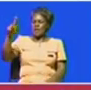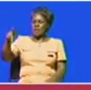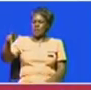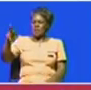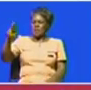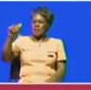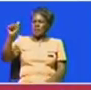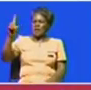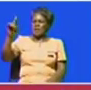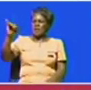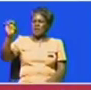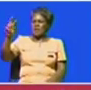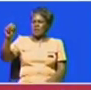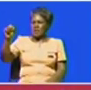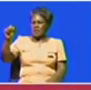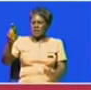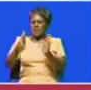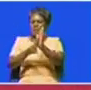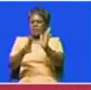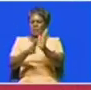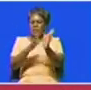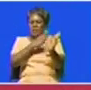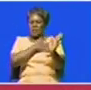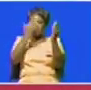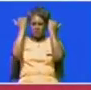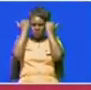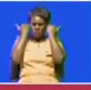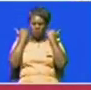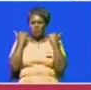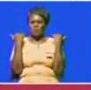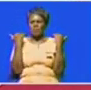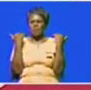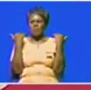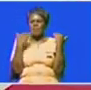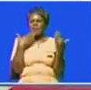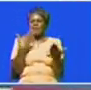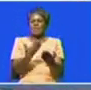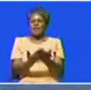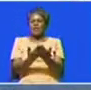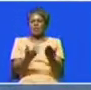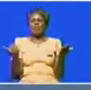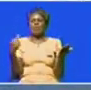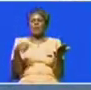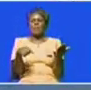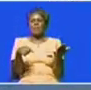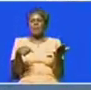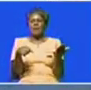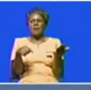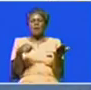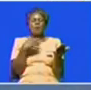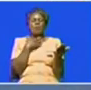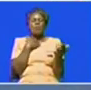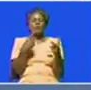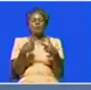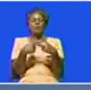also represented NASA in that Supreme Court petition. Thank you both, lady, gentlemen, for joining much. Me tonight. I think I want to start with